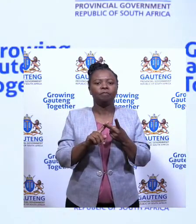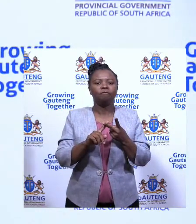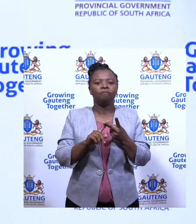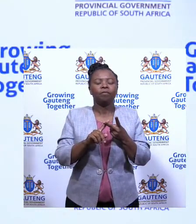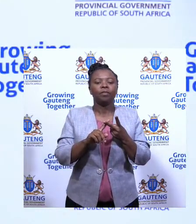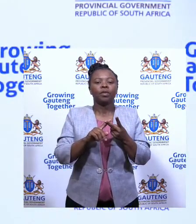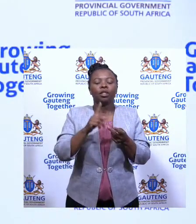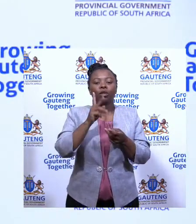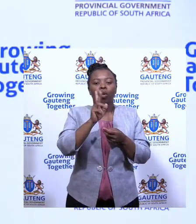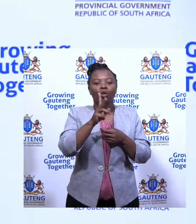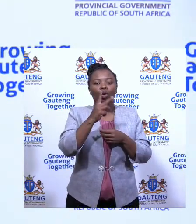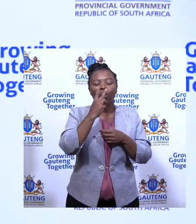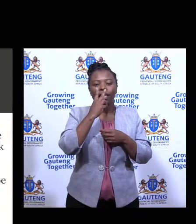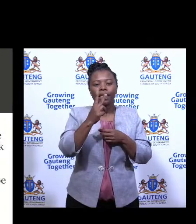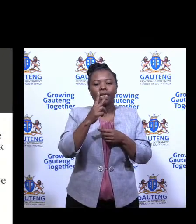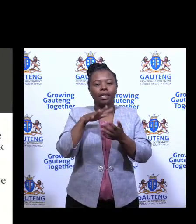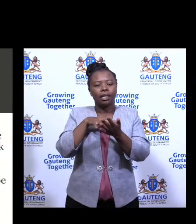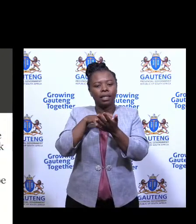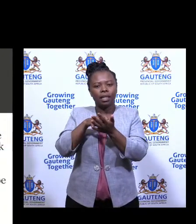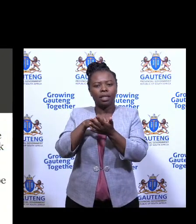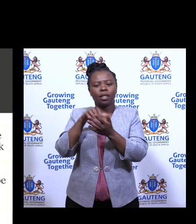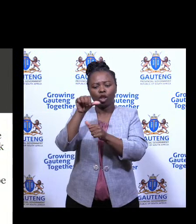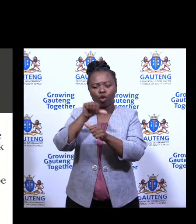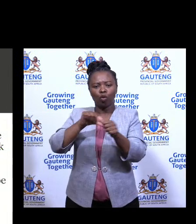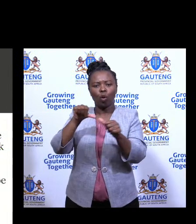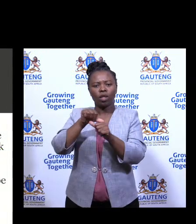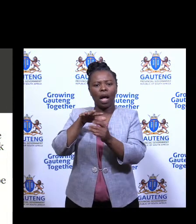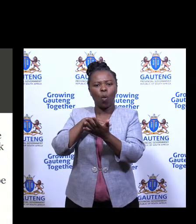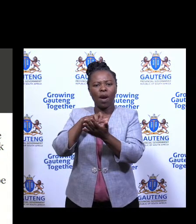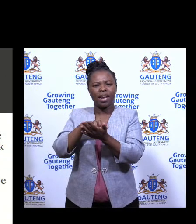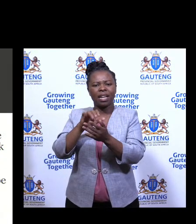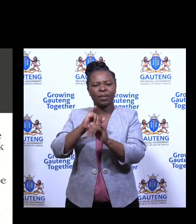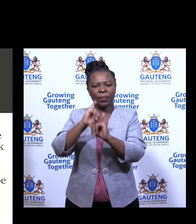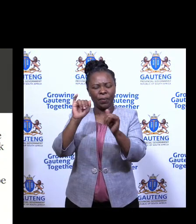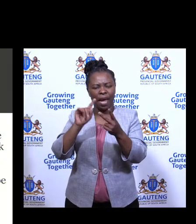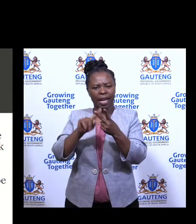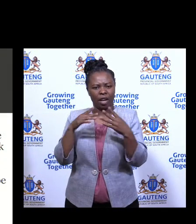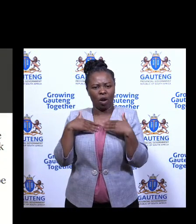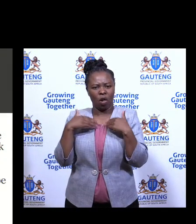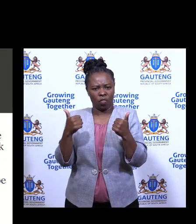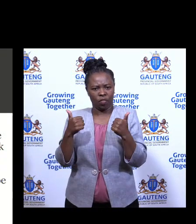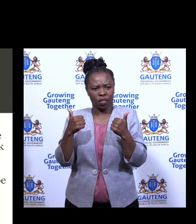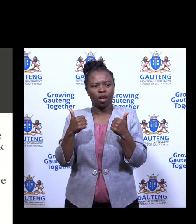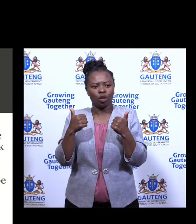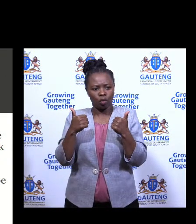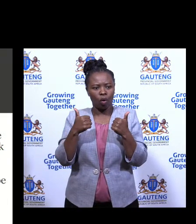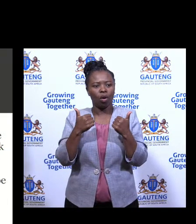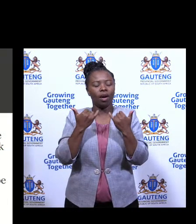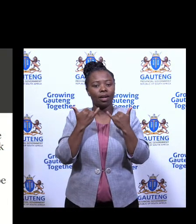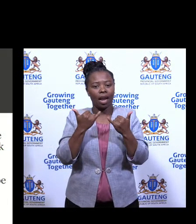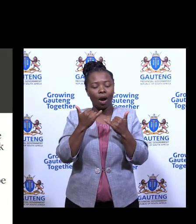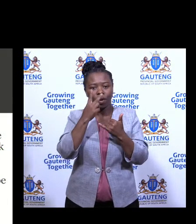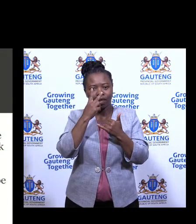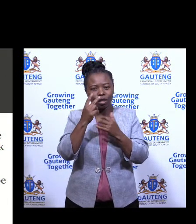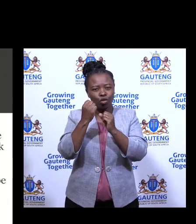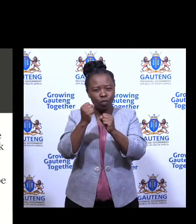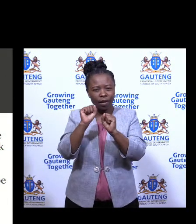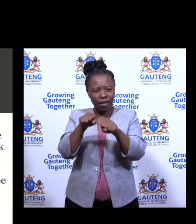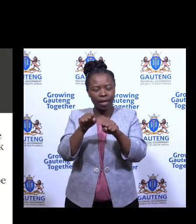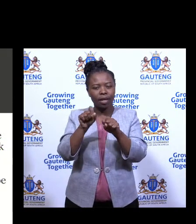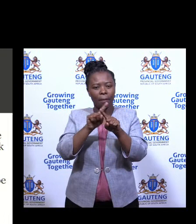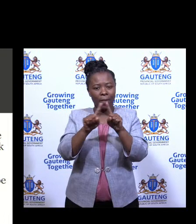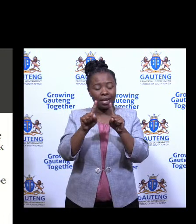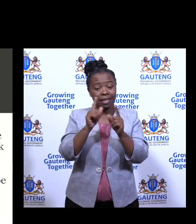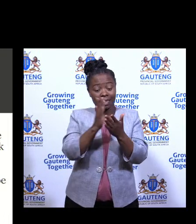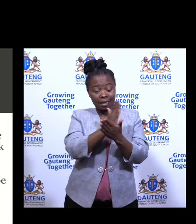around health and social vulnerabilities. Not quite as strong of a spatial trend that we see there. Some of our